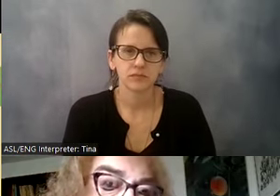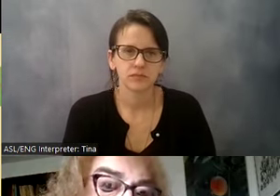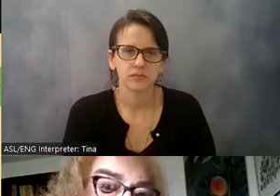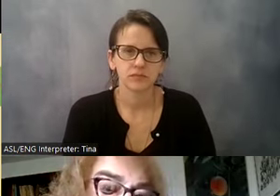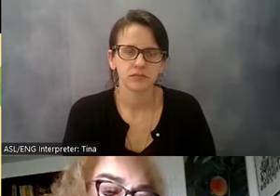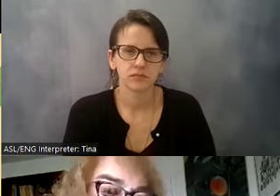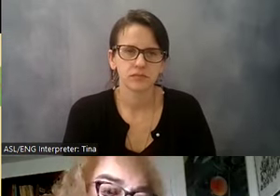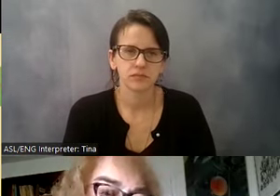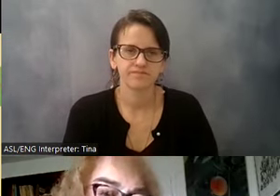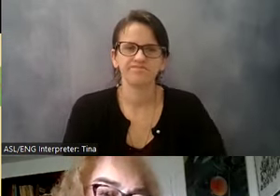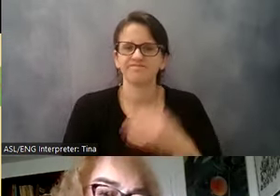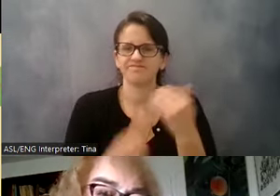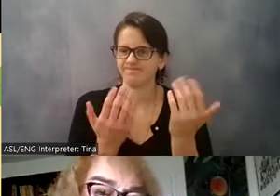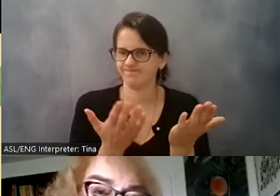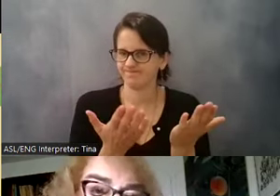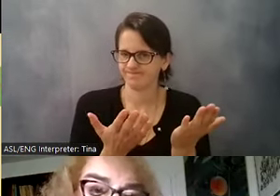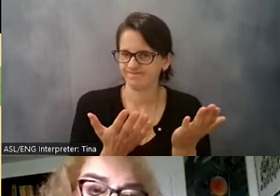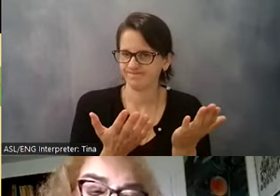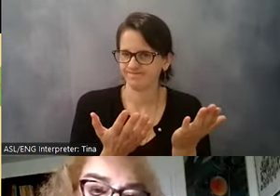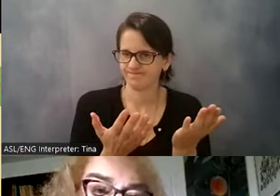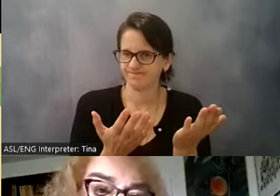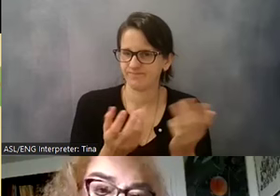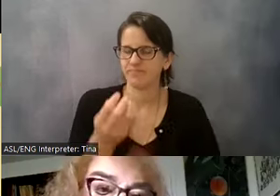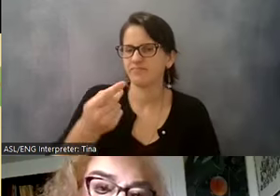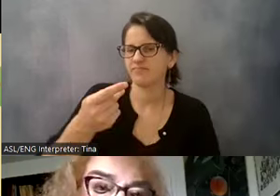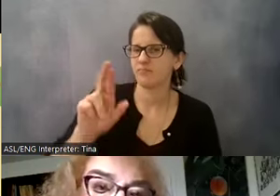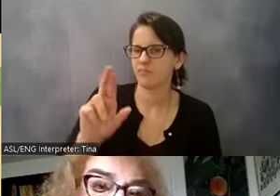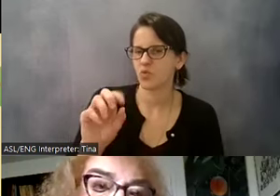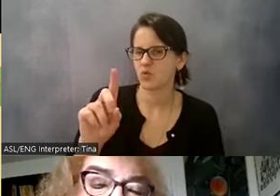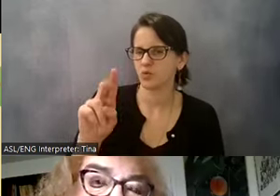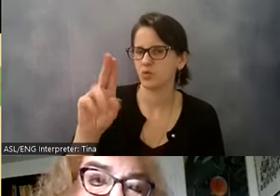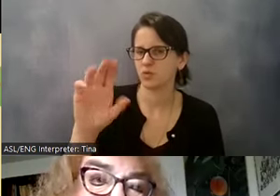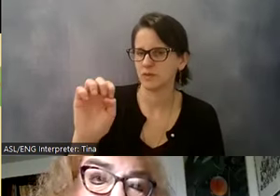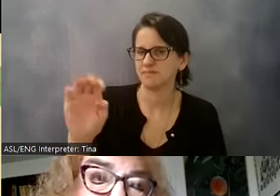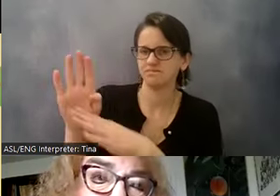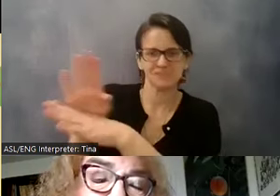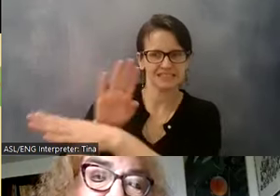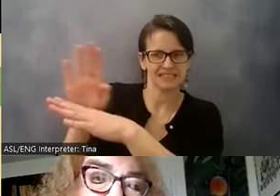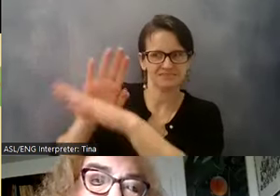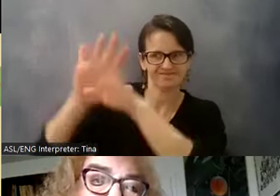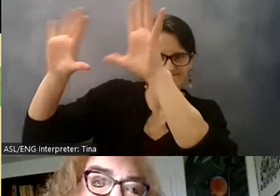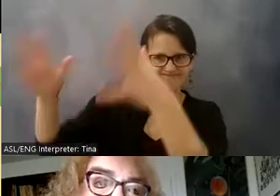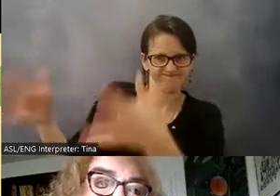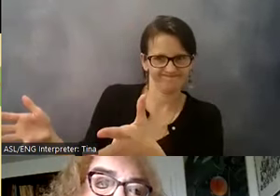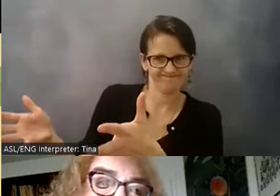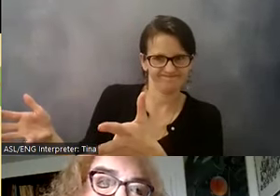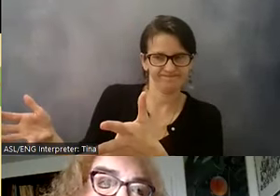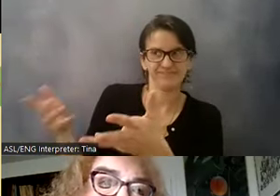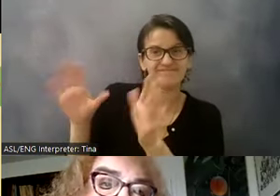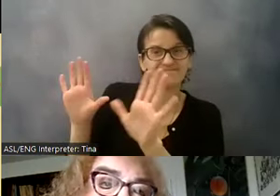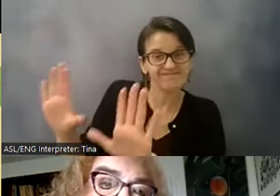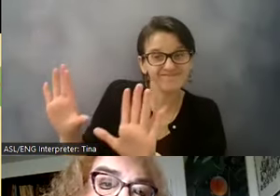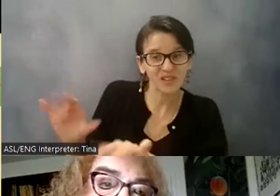So that's the produce industry. They do a great job. But we have to understand this is a very